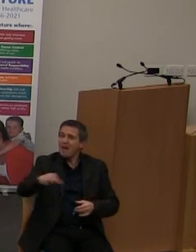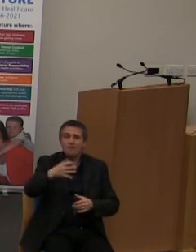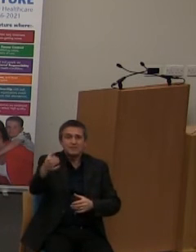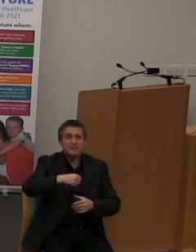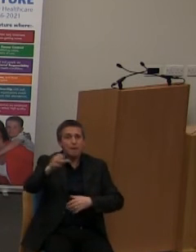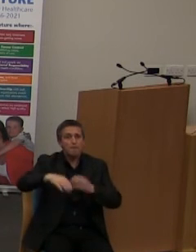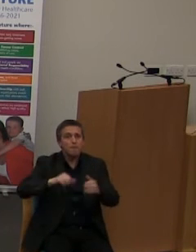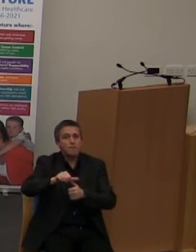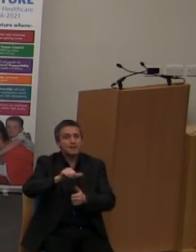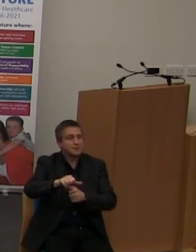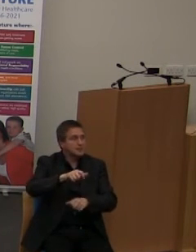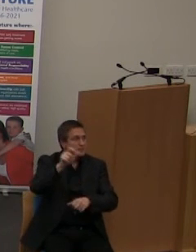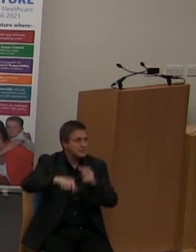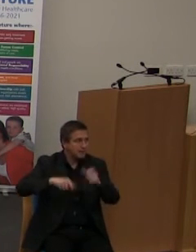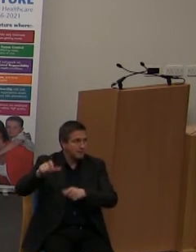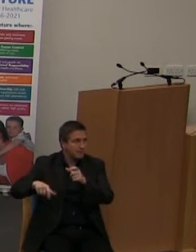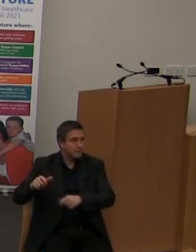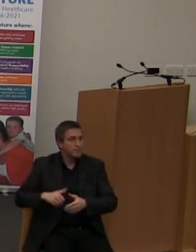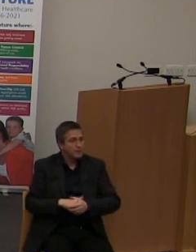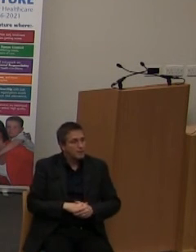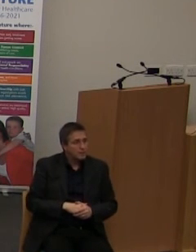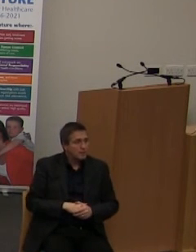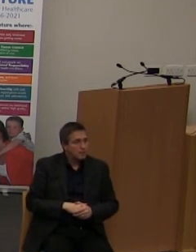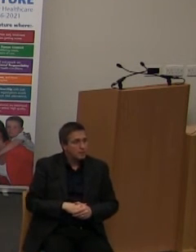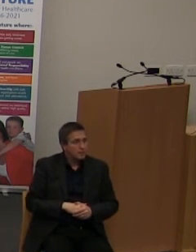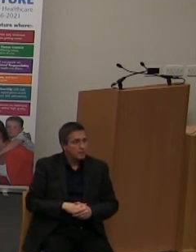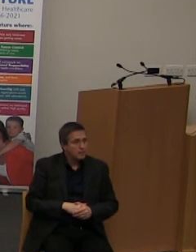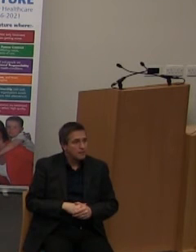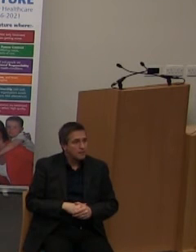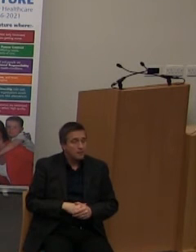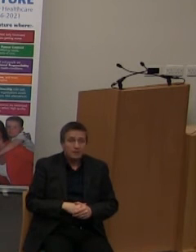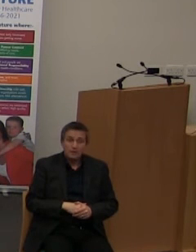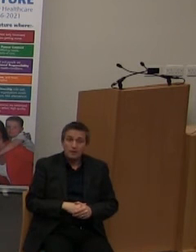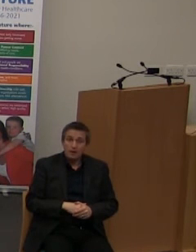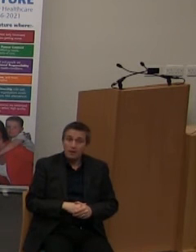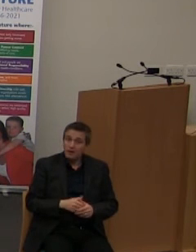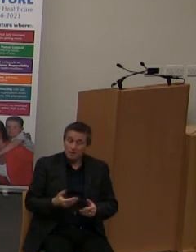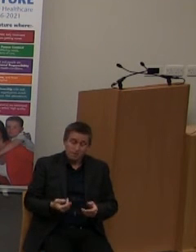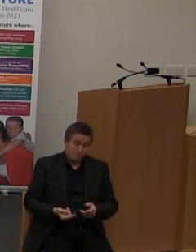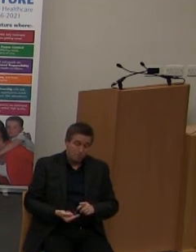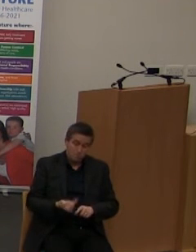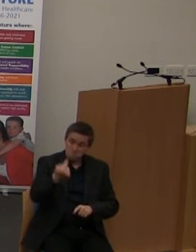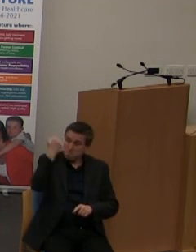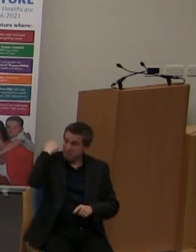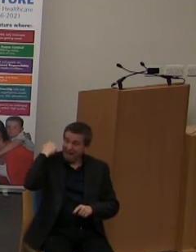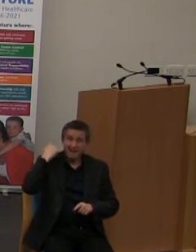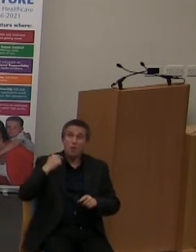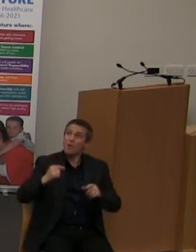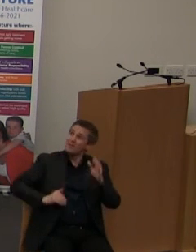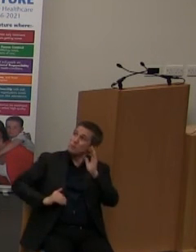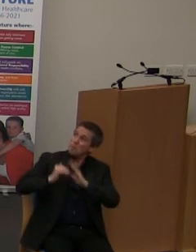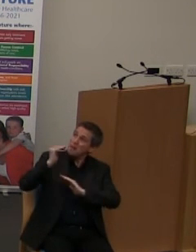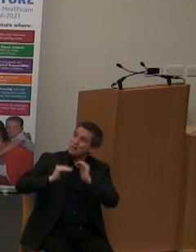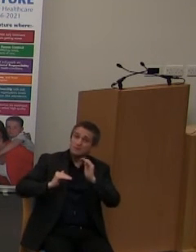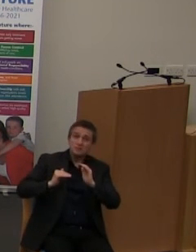hospital, or indeed retaining them. And this was said right way back when the hospital was built. If it had been